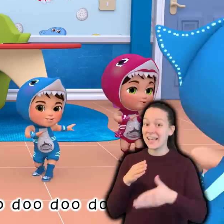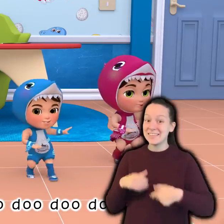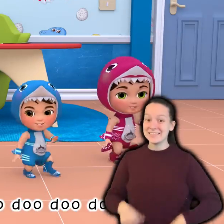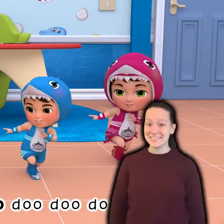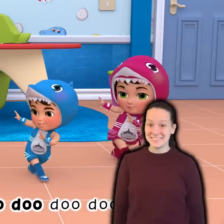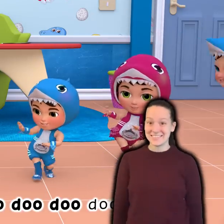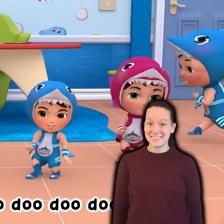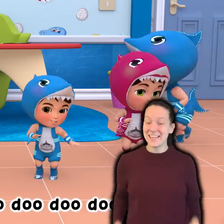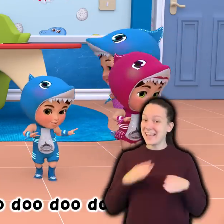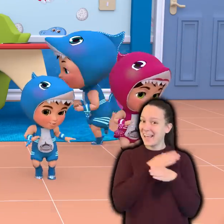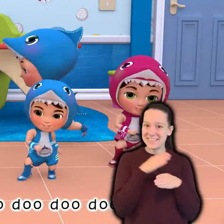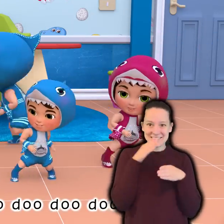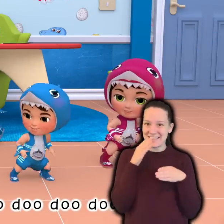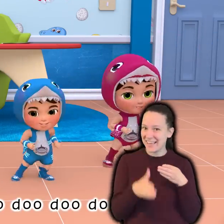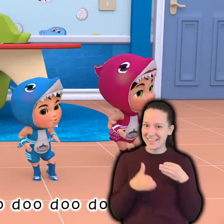It's